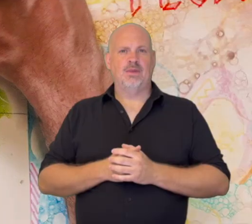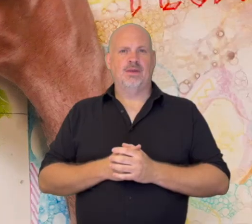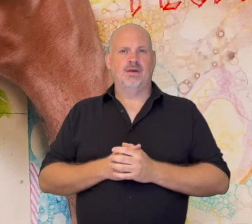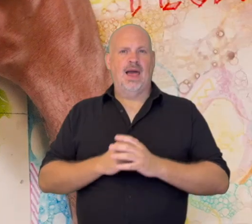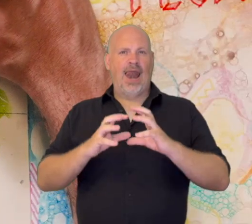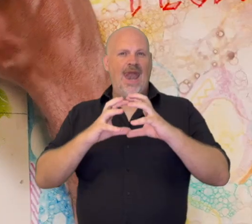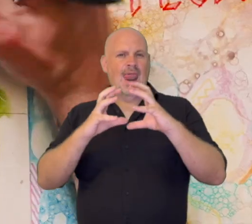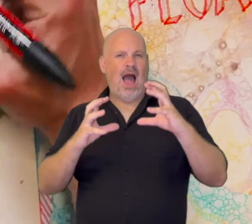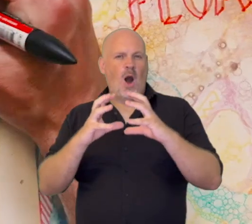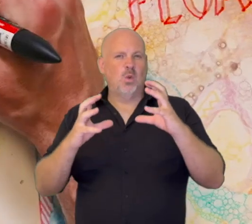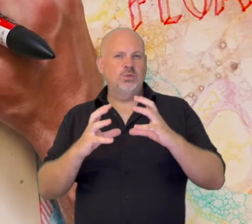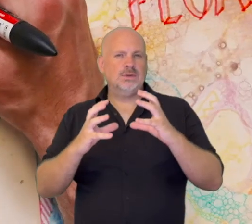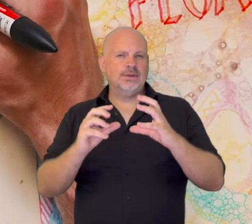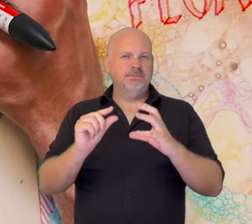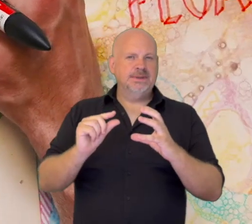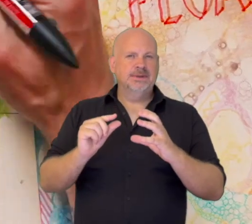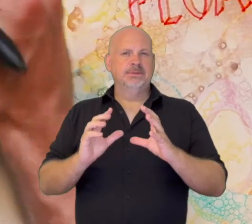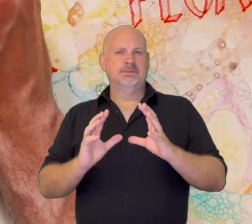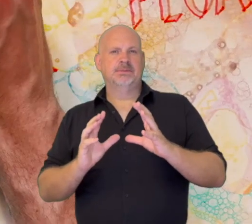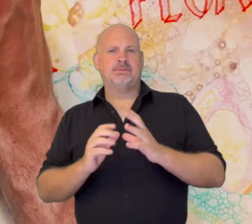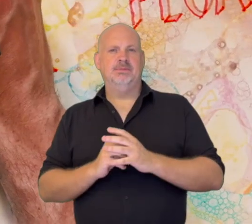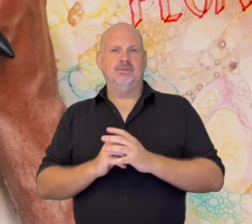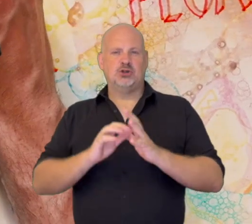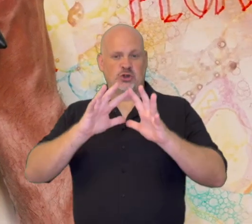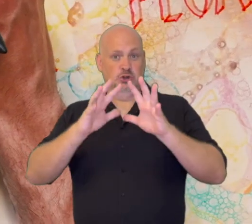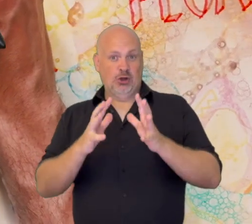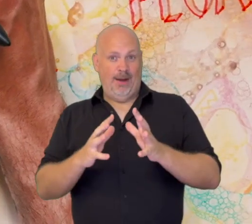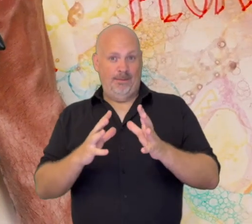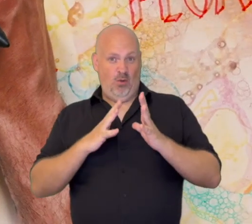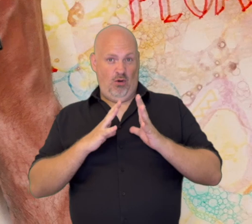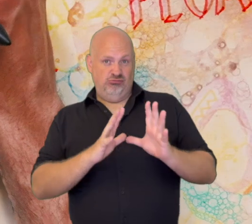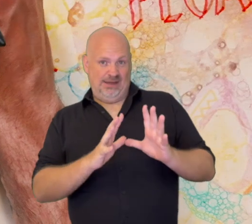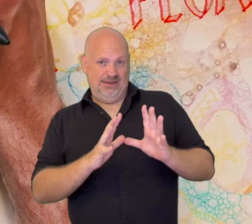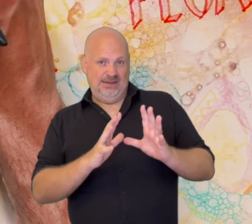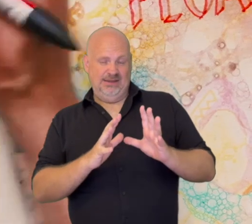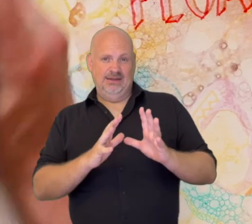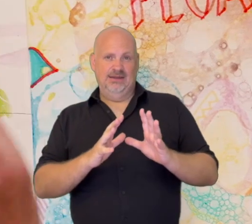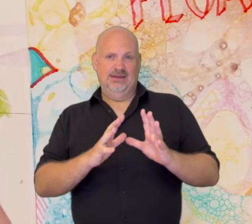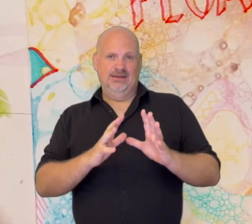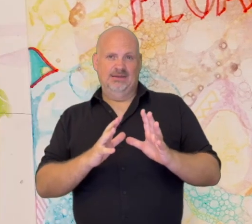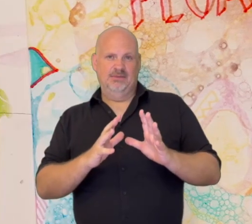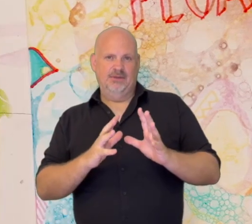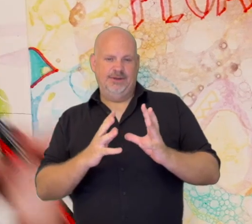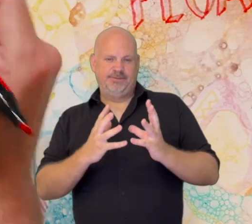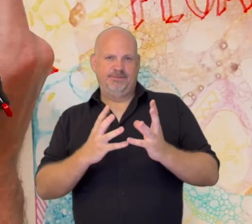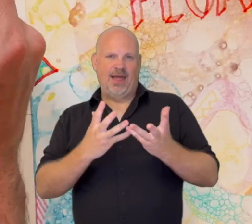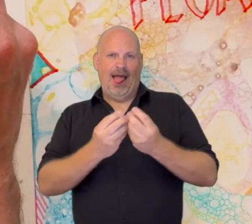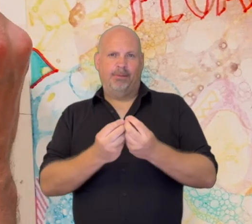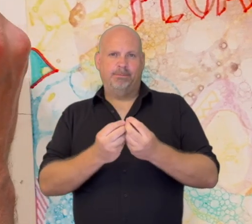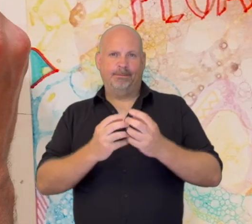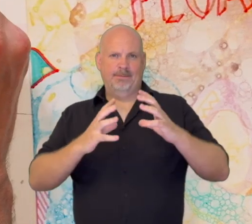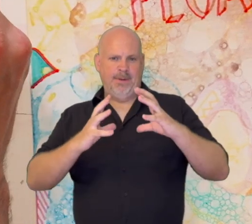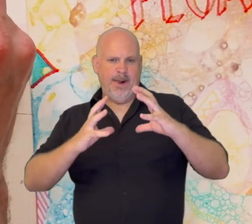a bit of a cloud using the shapes that are already here to sort of